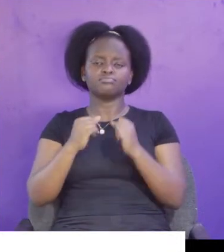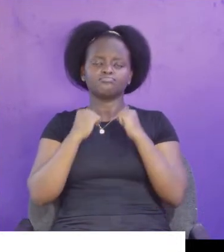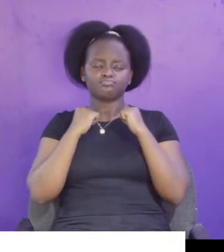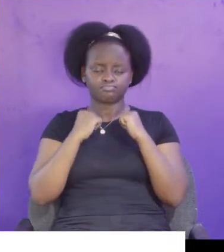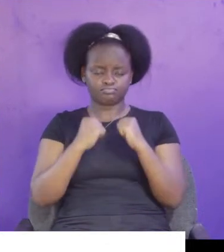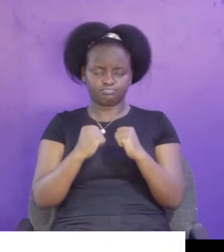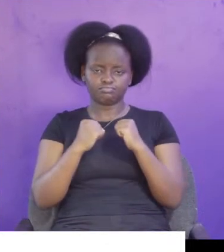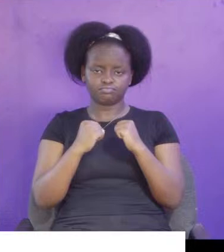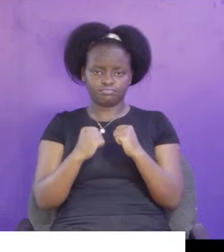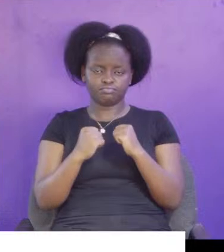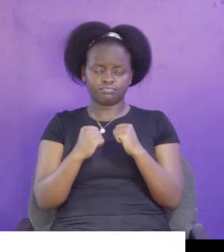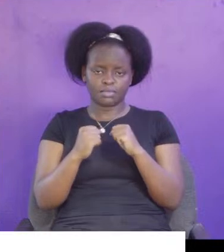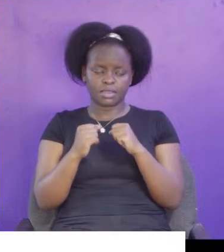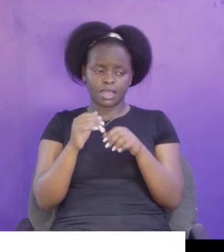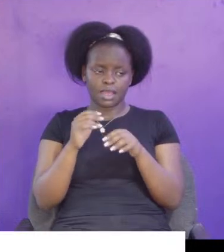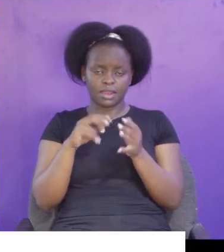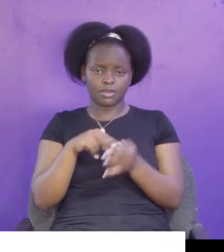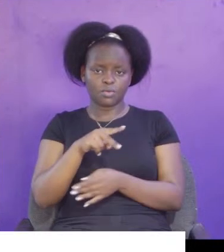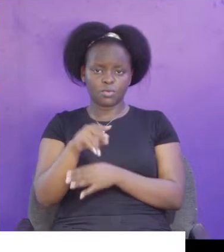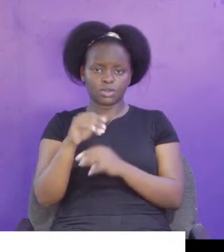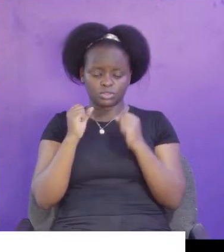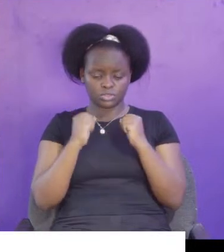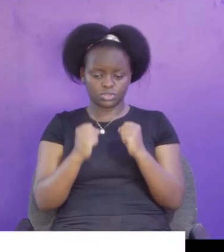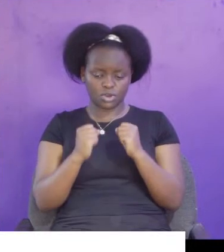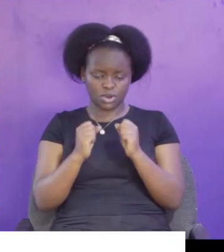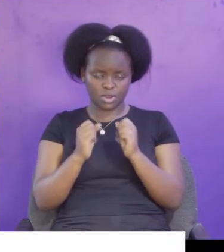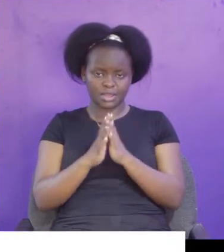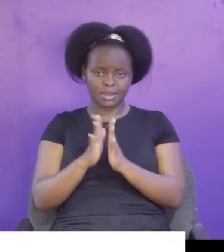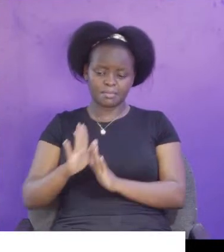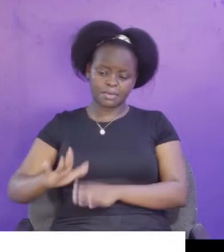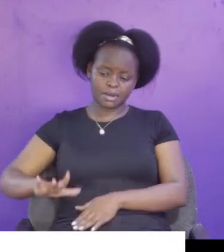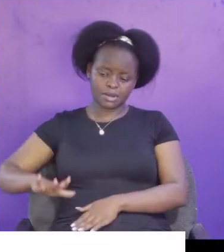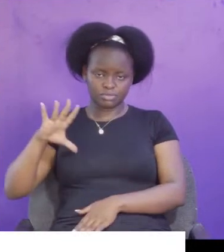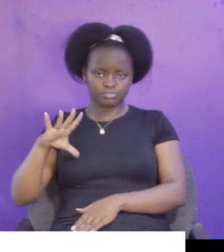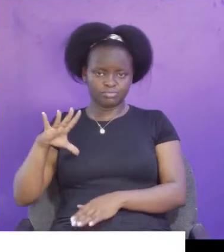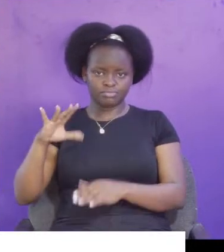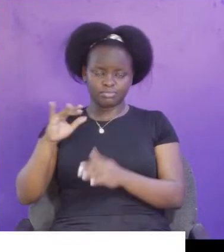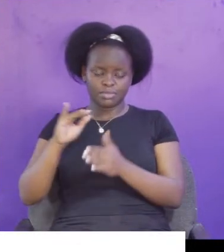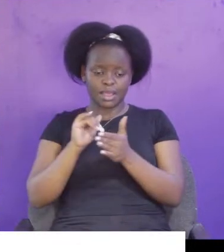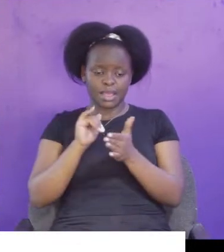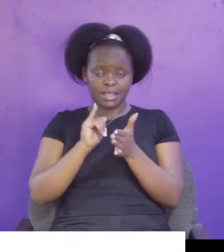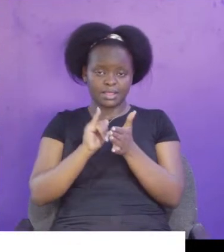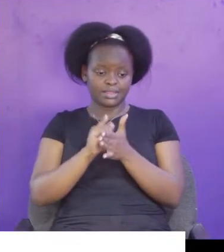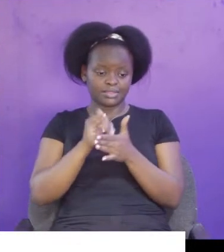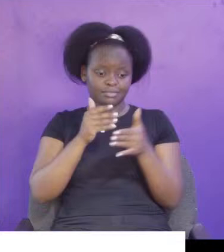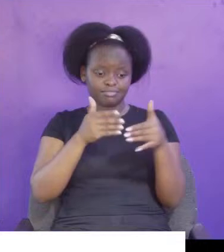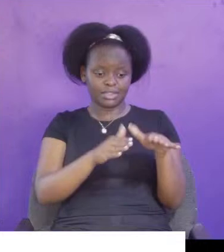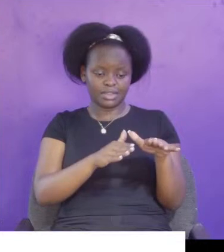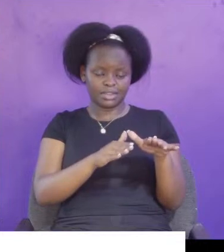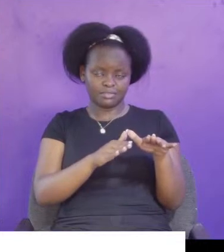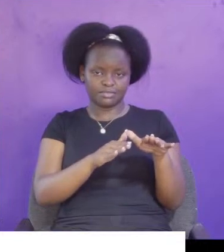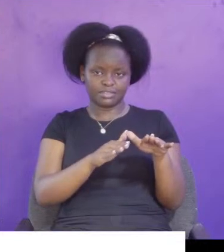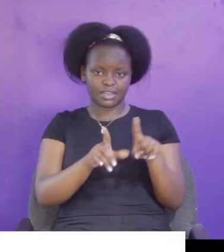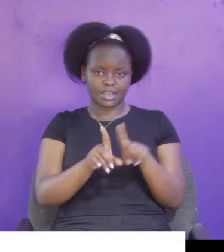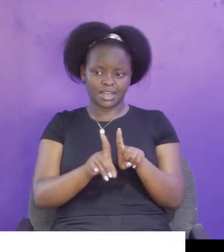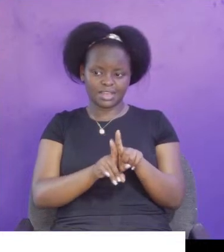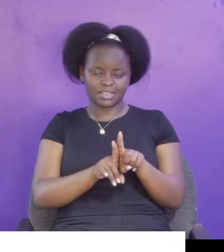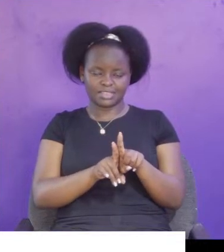walk strong and proud that he left as a gentleman.